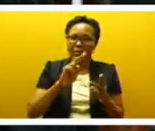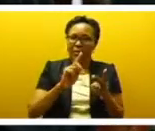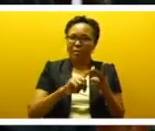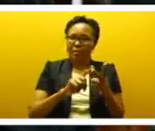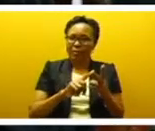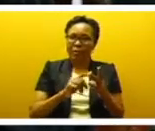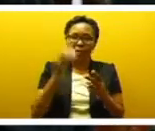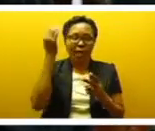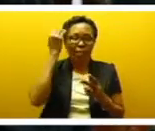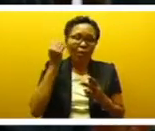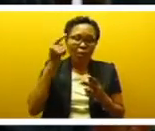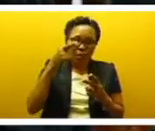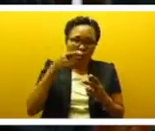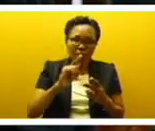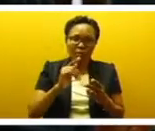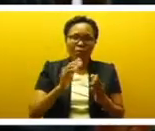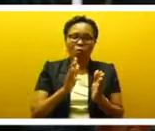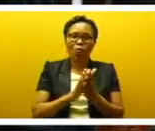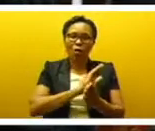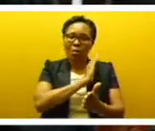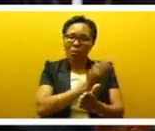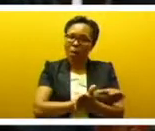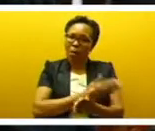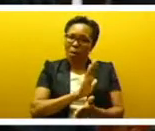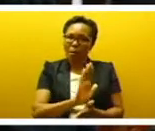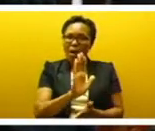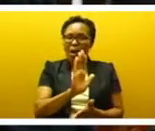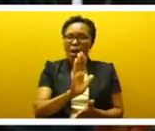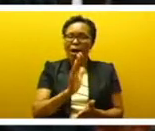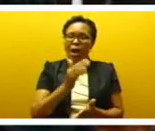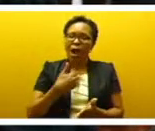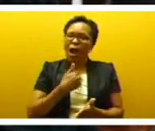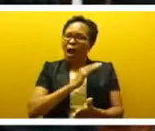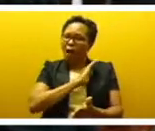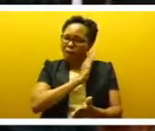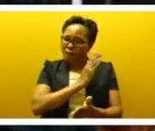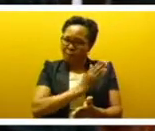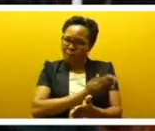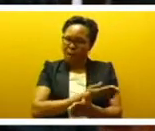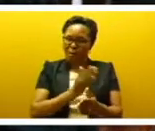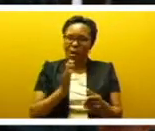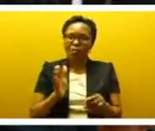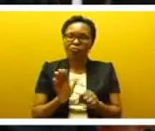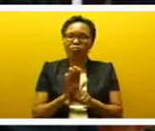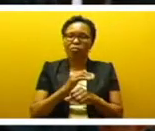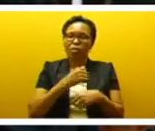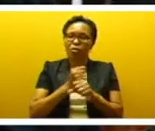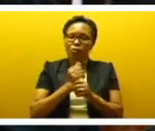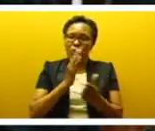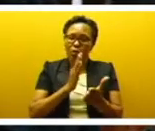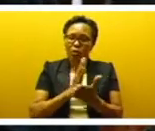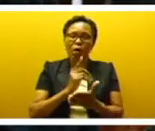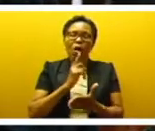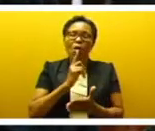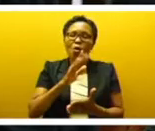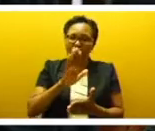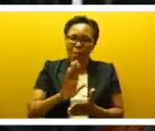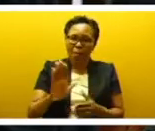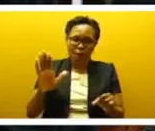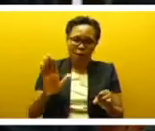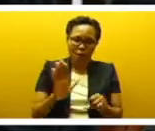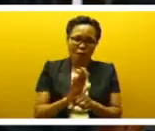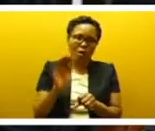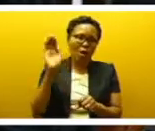itself, its inherent powers, has the power to ensure that its orders are fully obeyed and